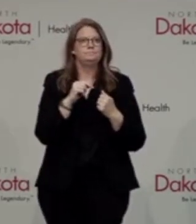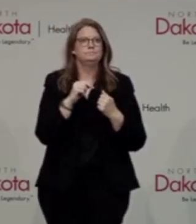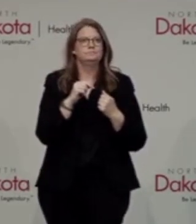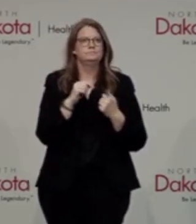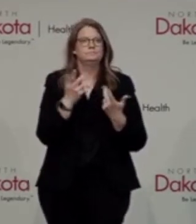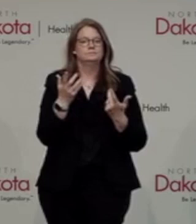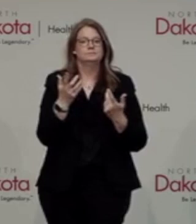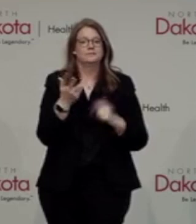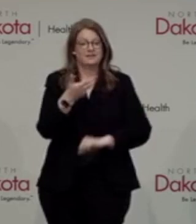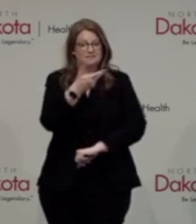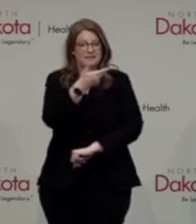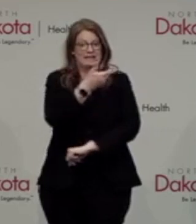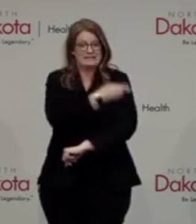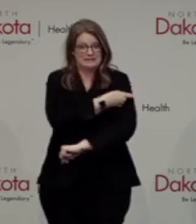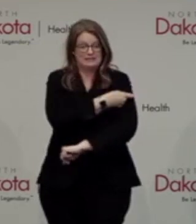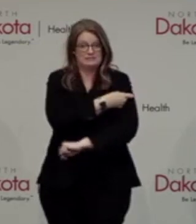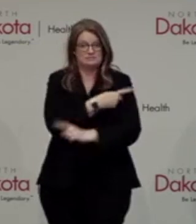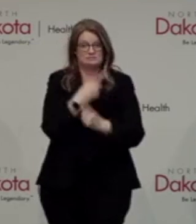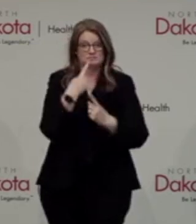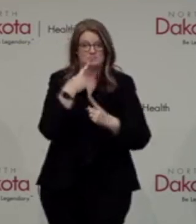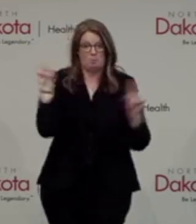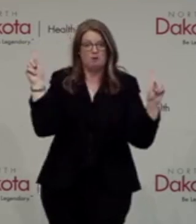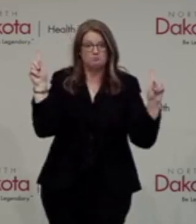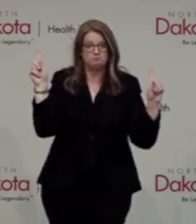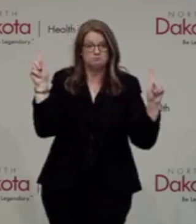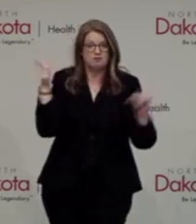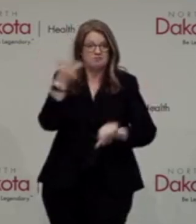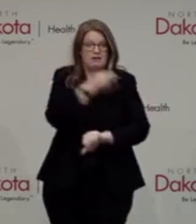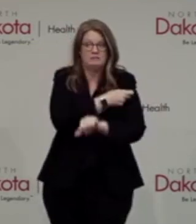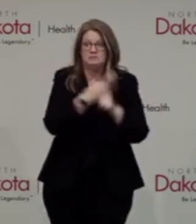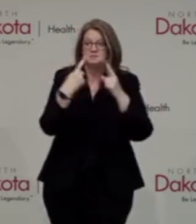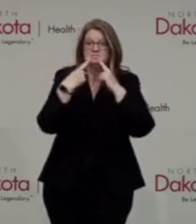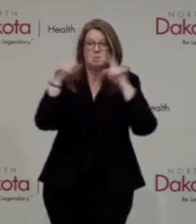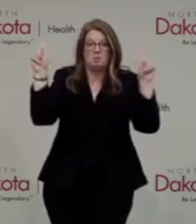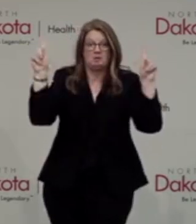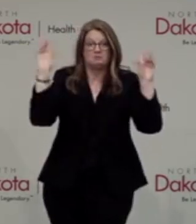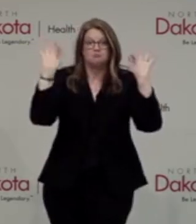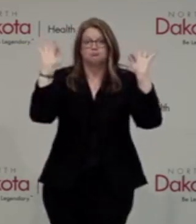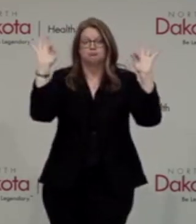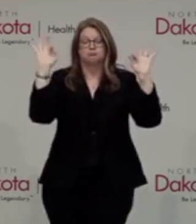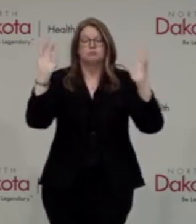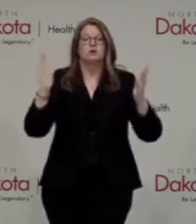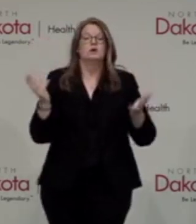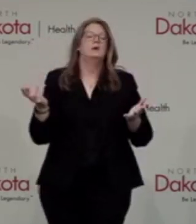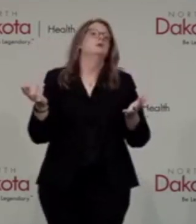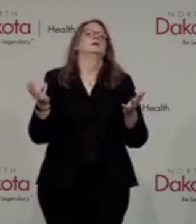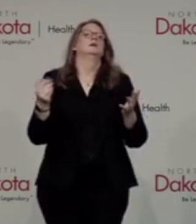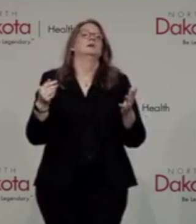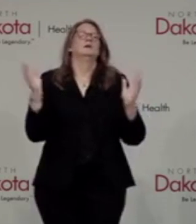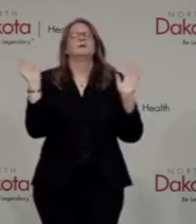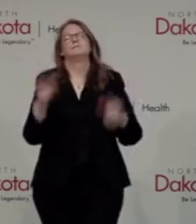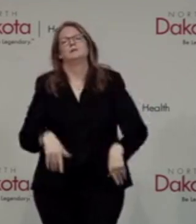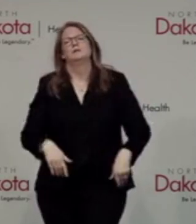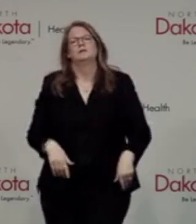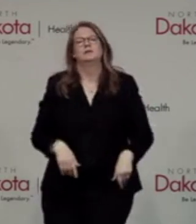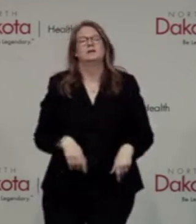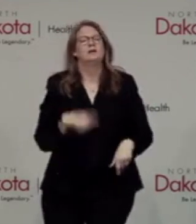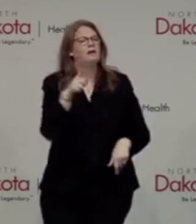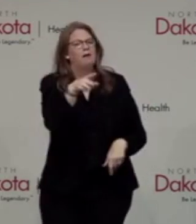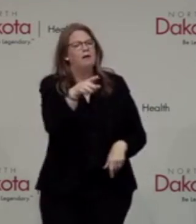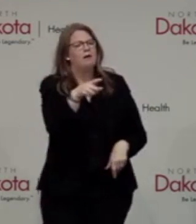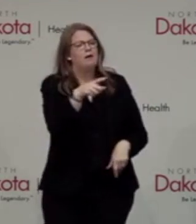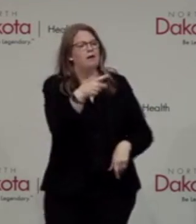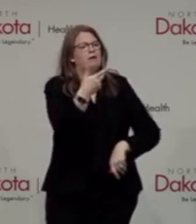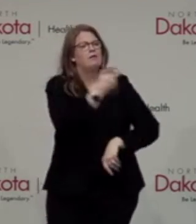vaccines certainly are working. The vaccines, there's been a lot of talk about, oh, someone got reinfected